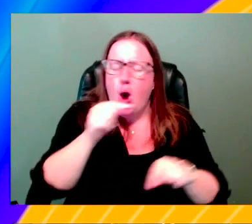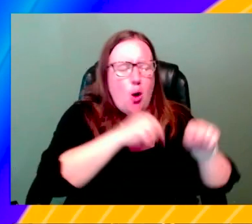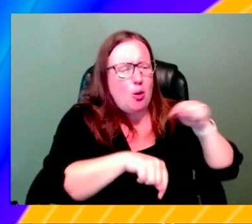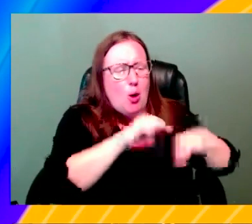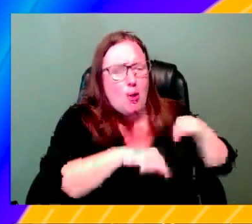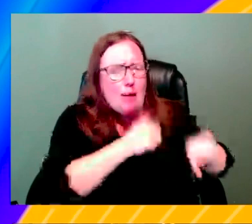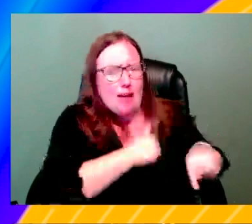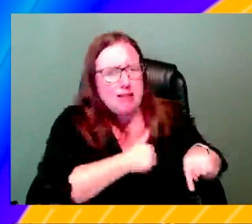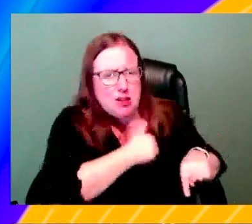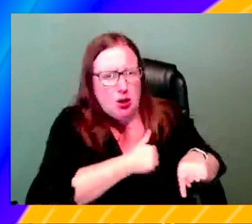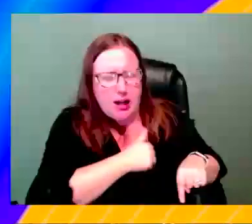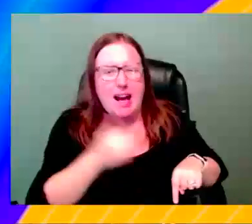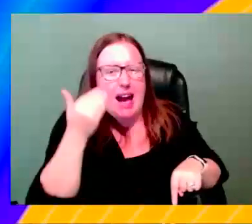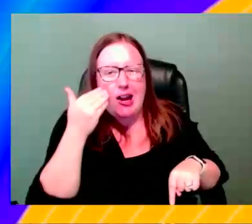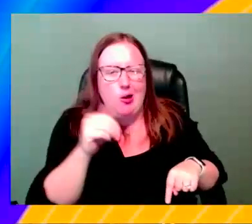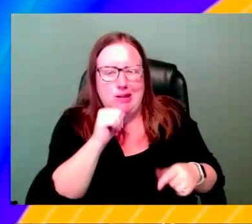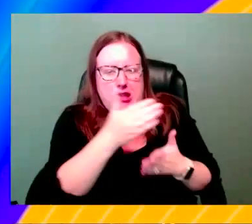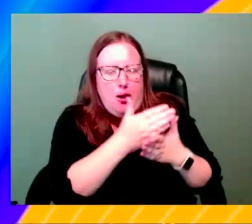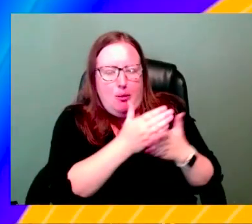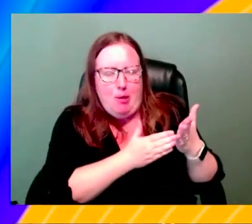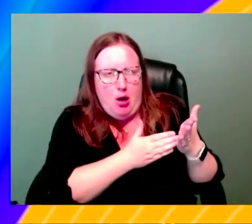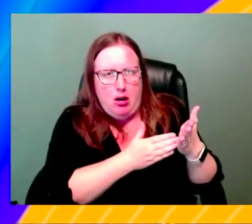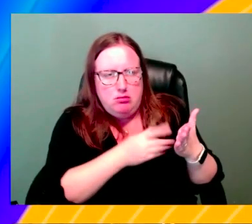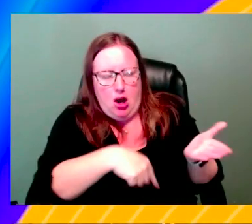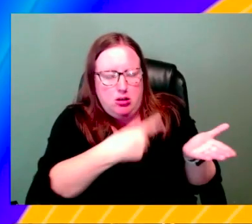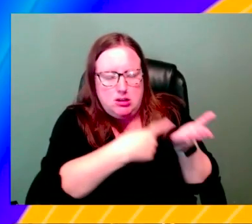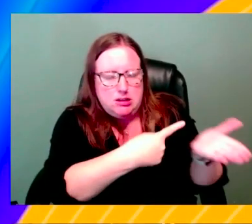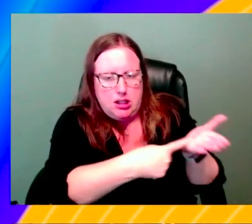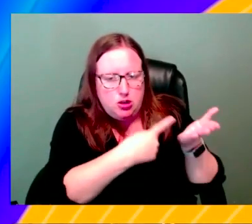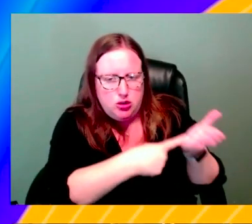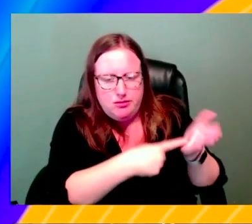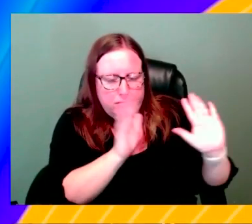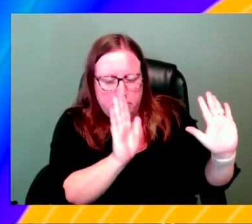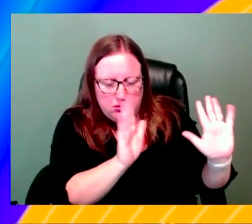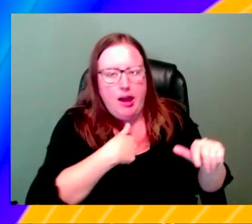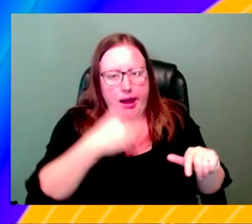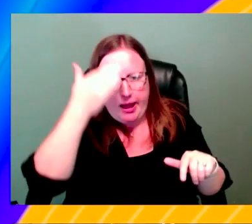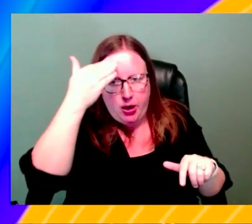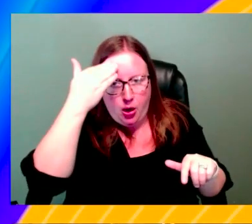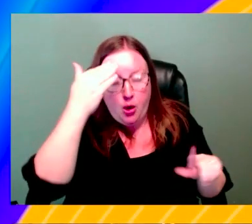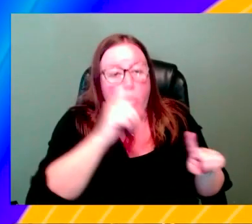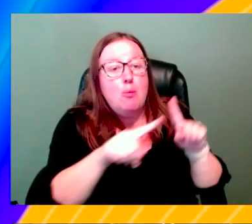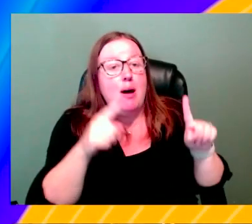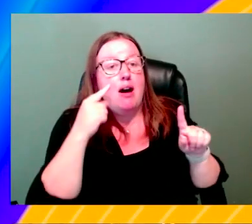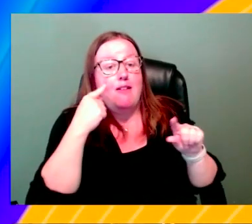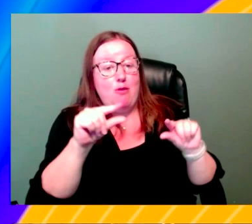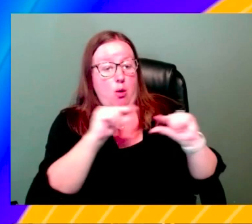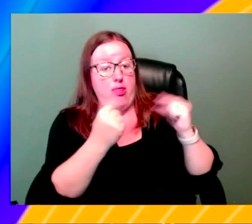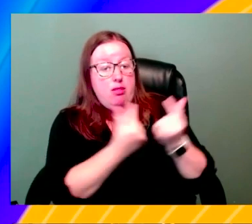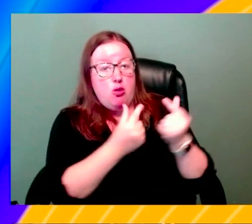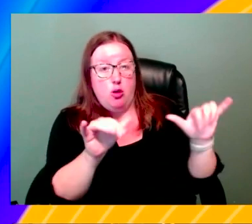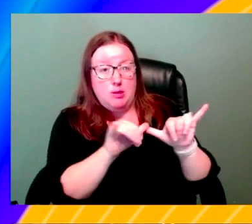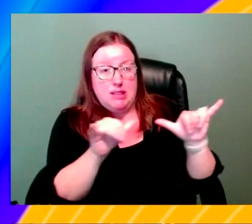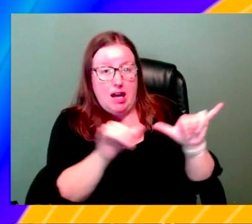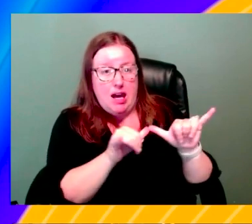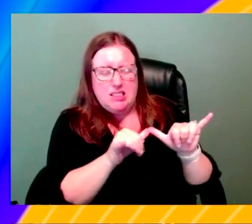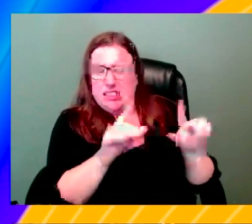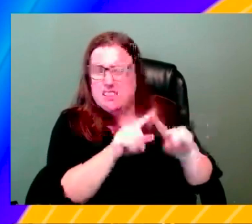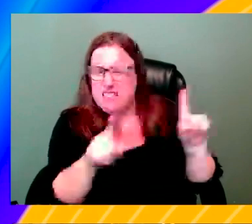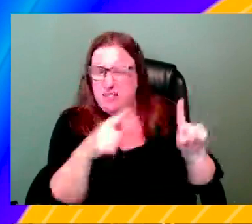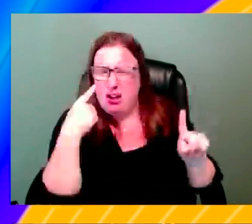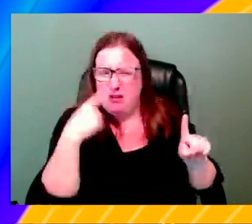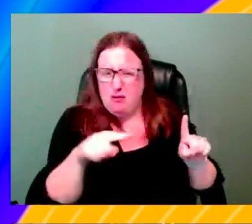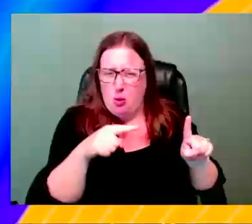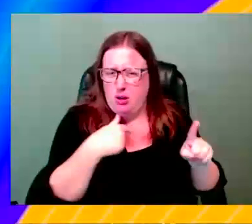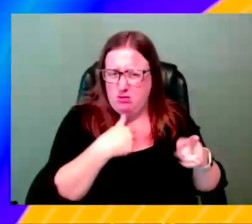know this is not part of our discussion that we had before we got on stage, but for the group size, what's the difference between desired and maximum? Yeah.